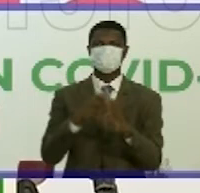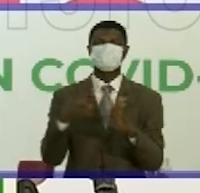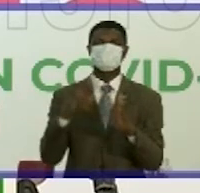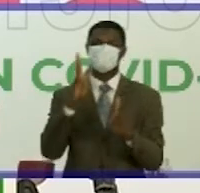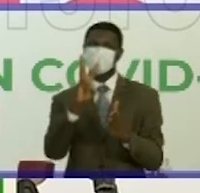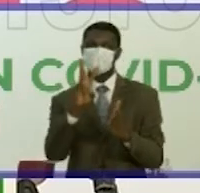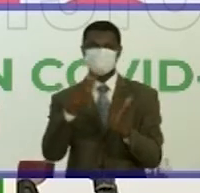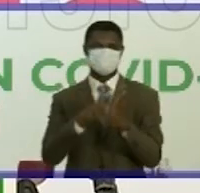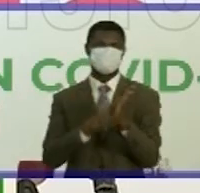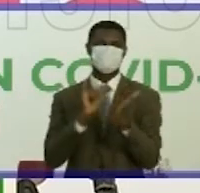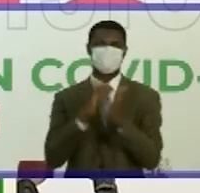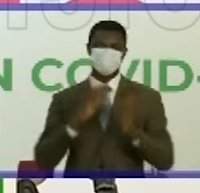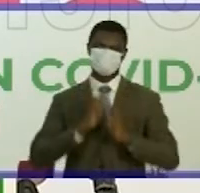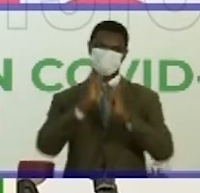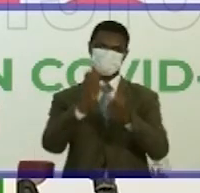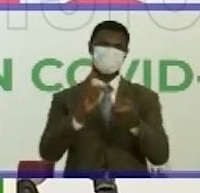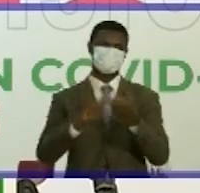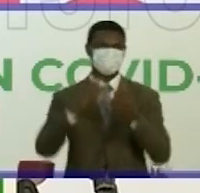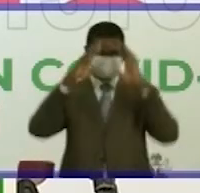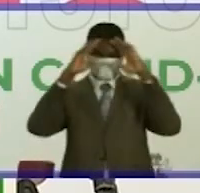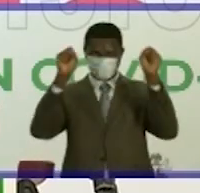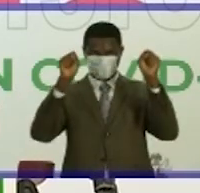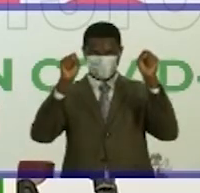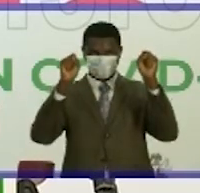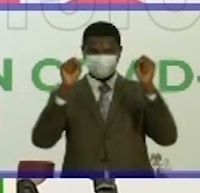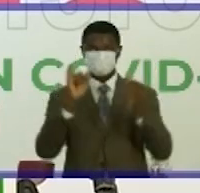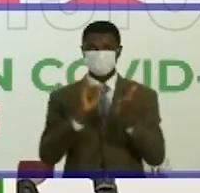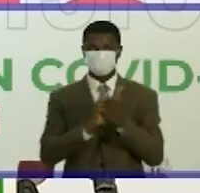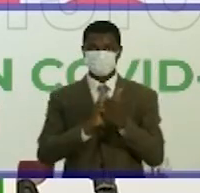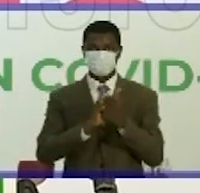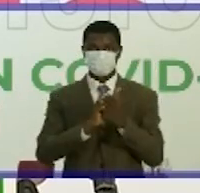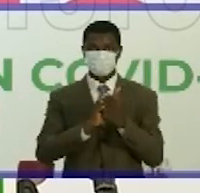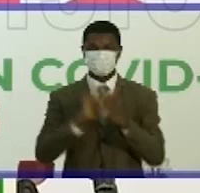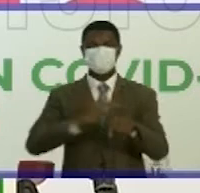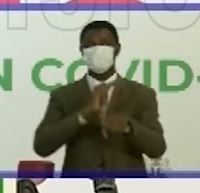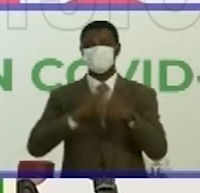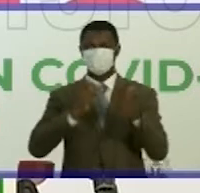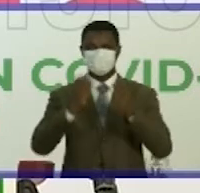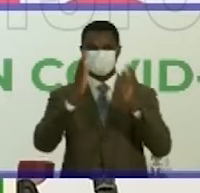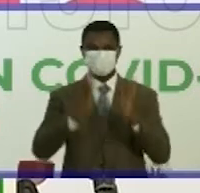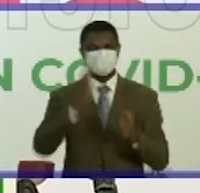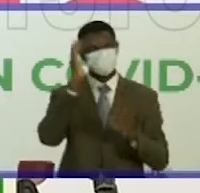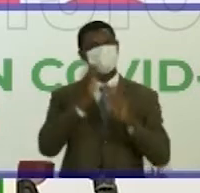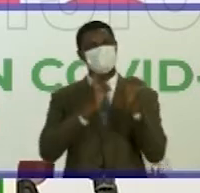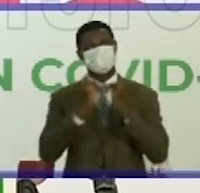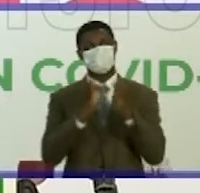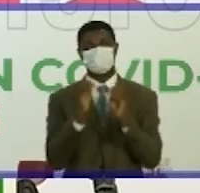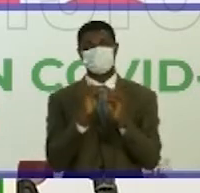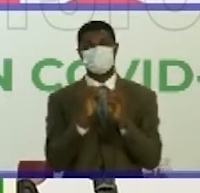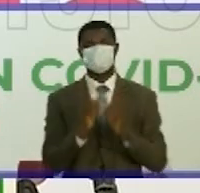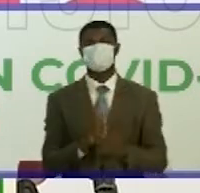we submitted, which the National Coordinator will give you further details on.